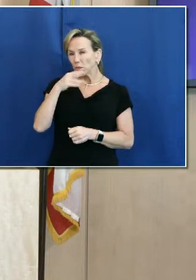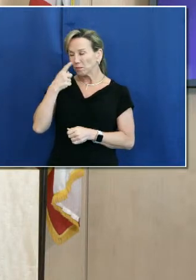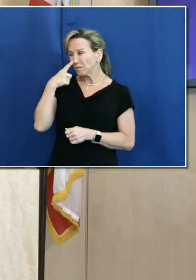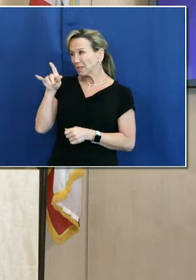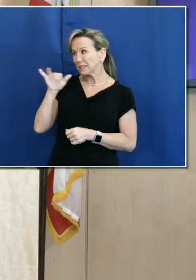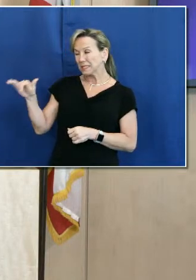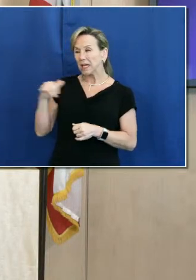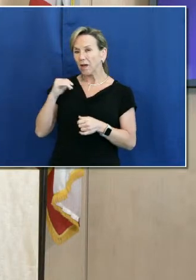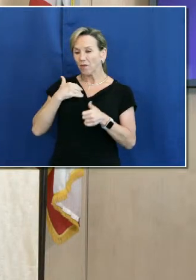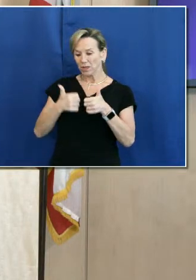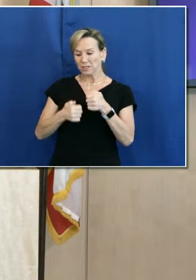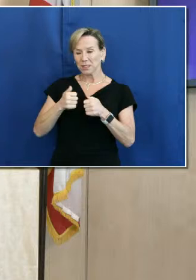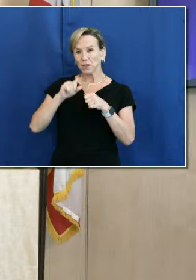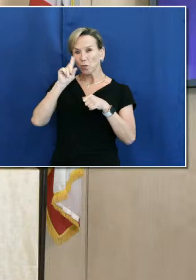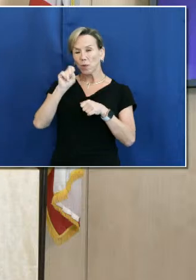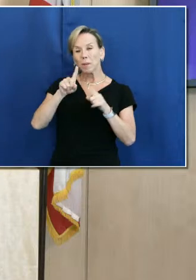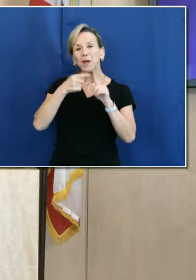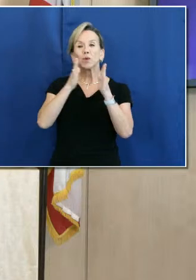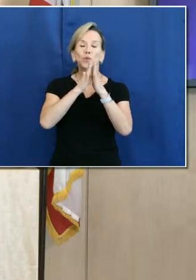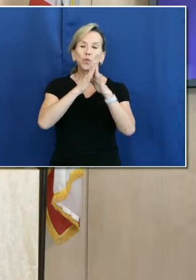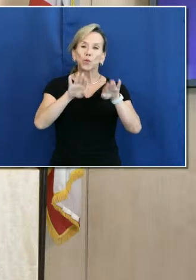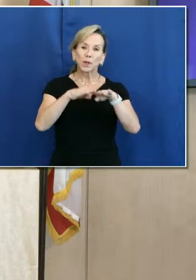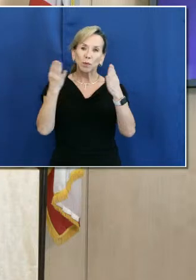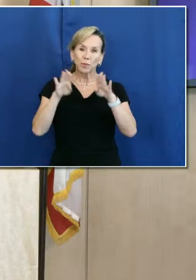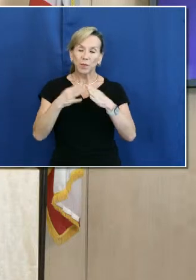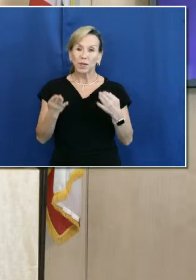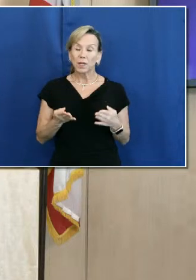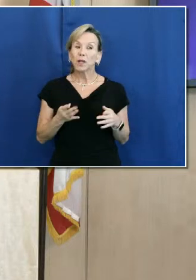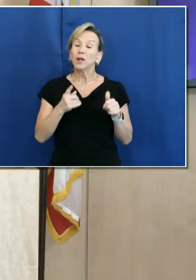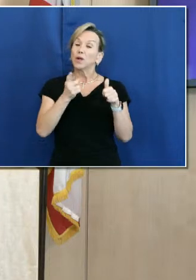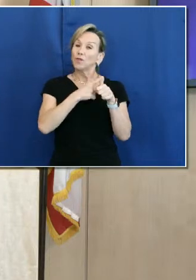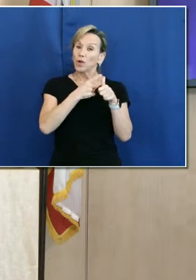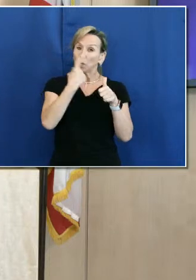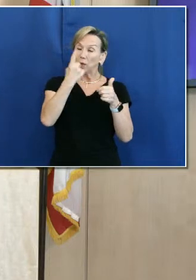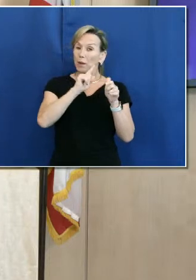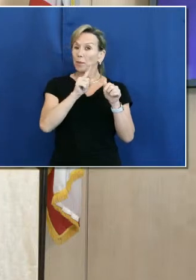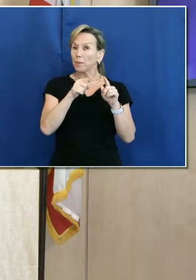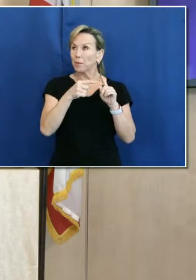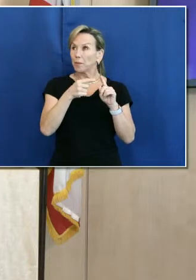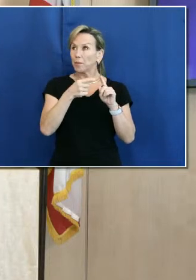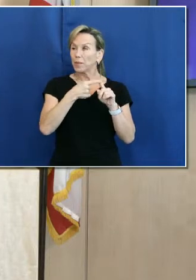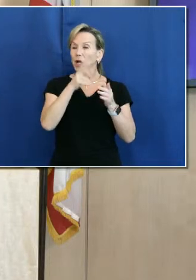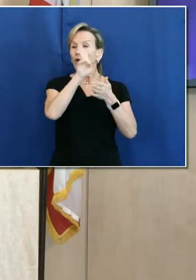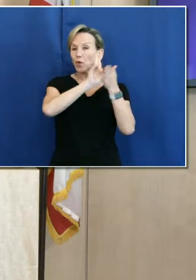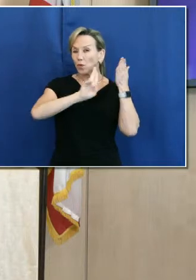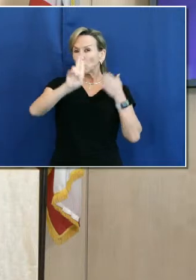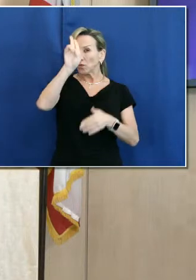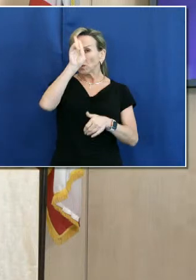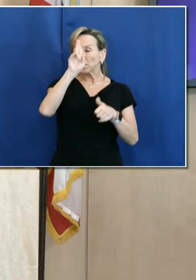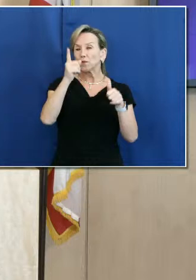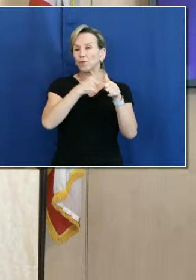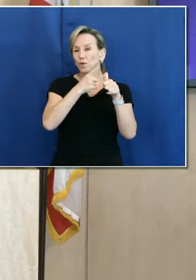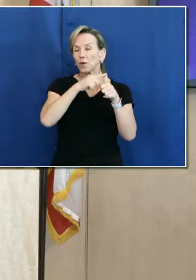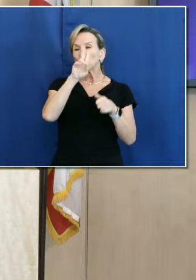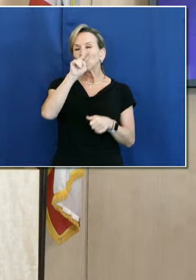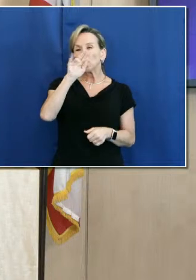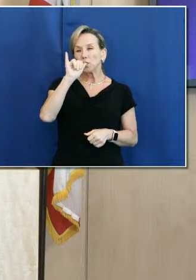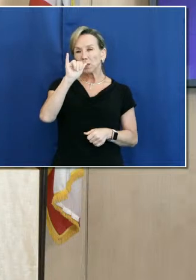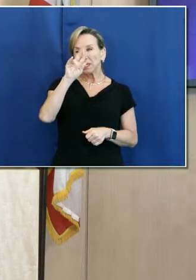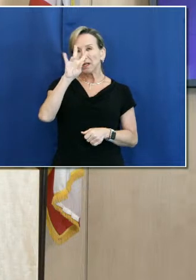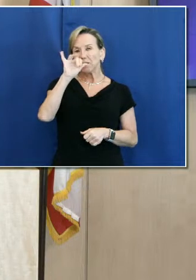first one has to do with universities, and this is from Claudia Bucchio with Univision San